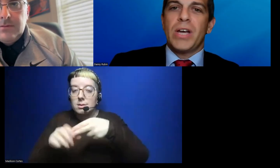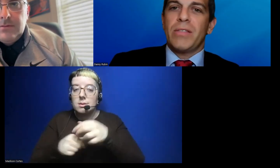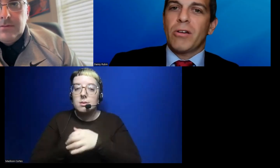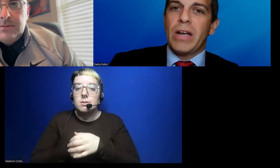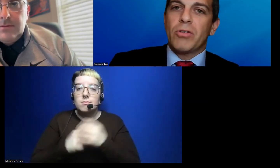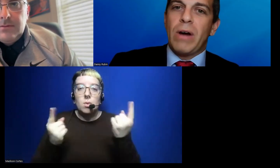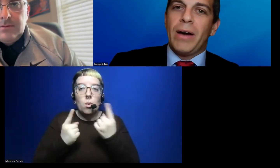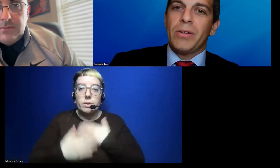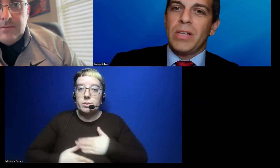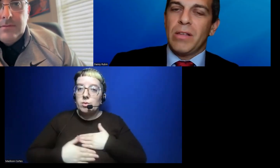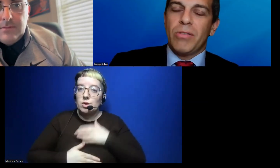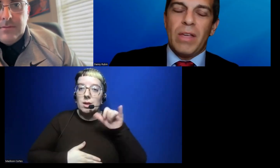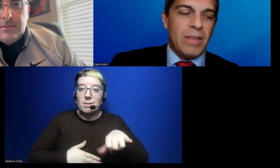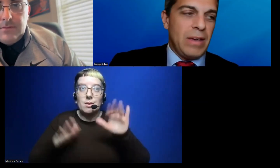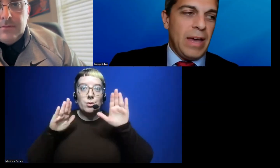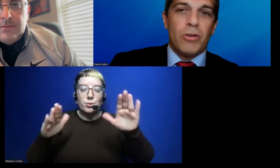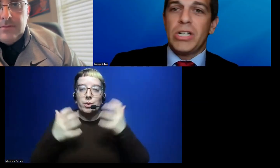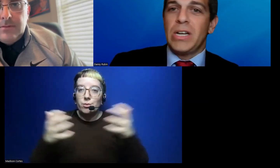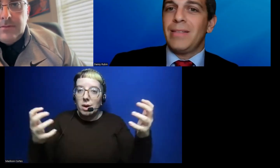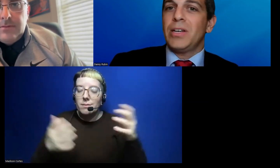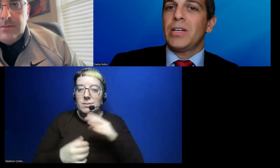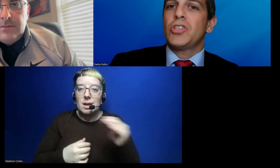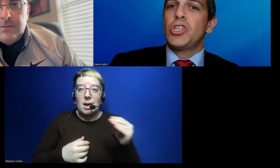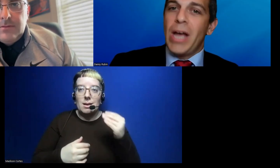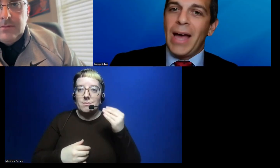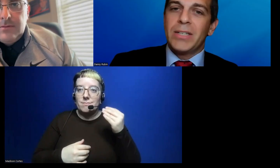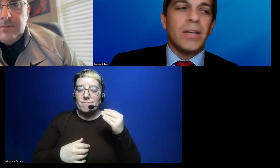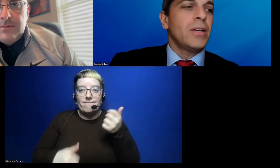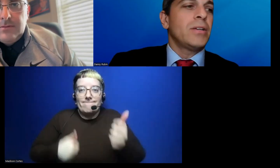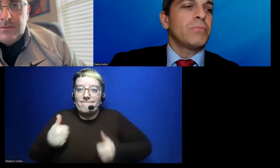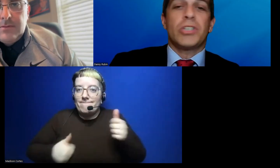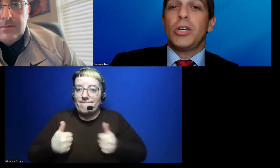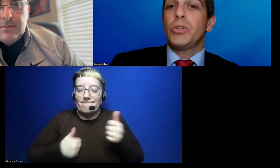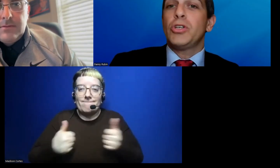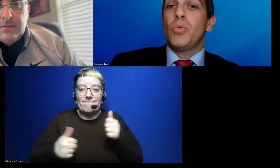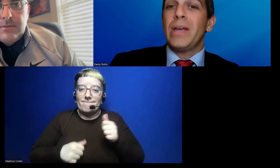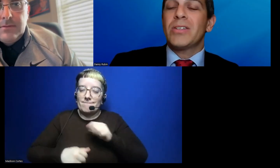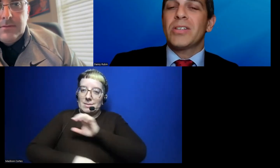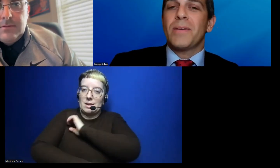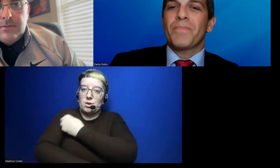Always appreciate the great crowds and the energy in the chat.